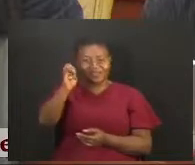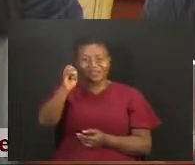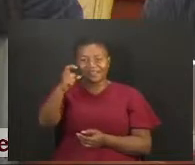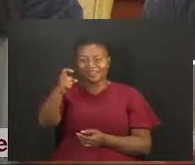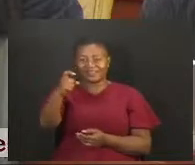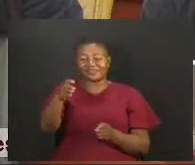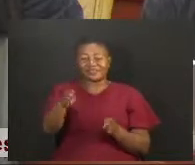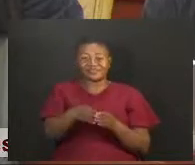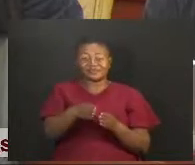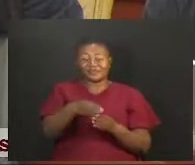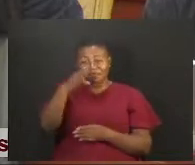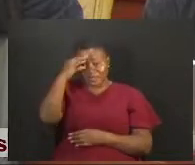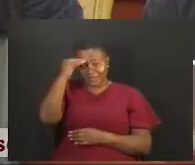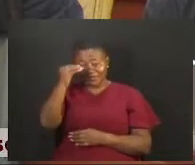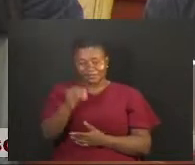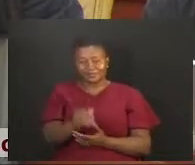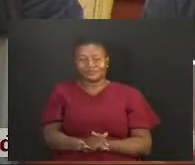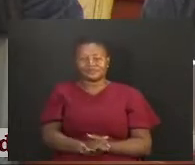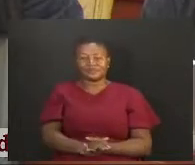Mr. Speaker,